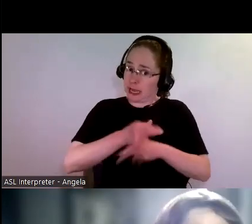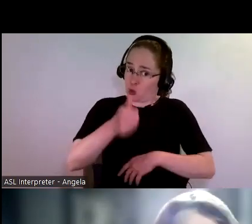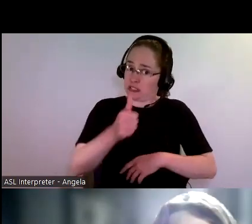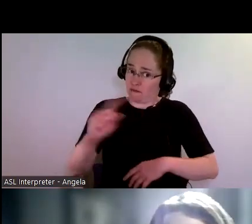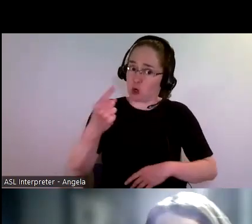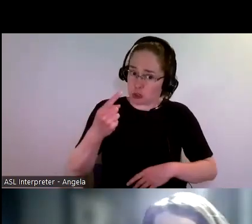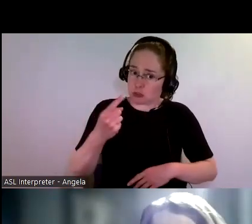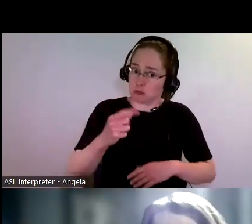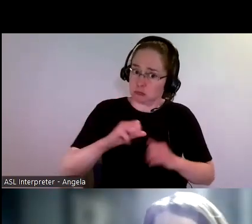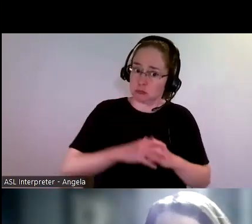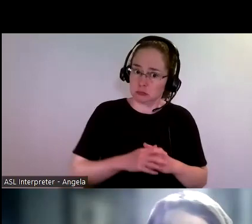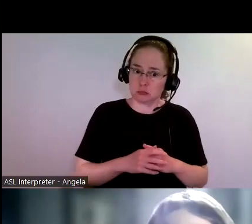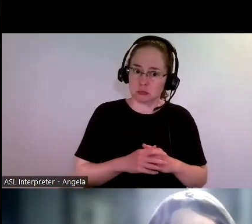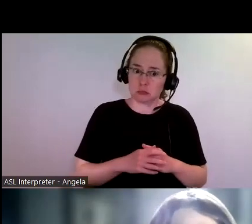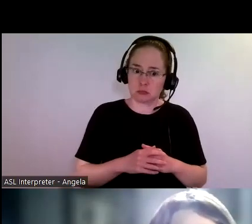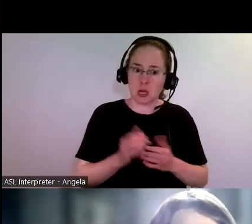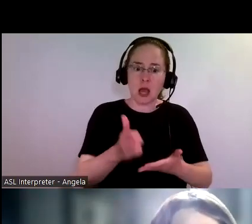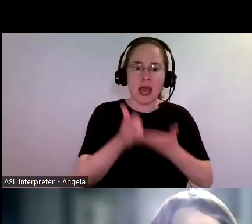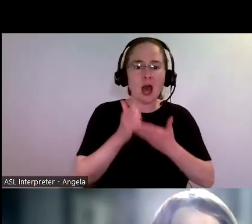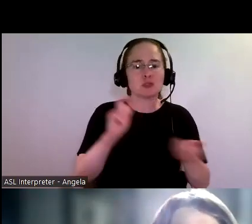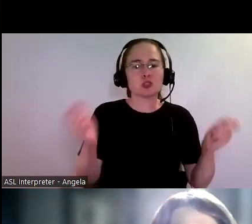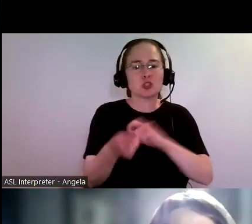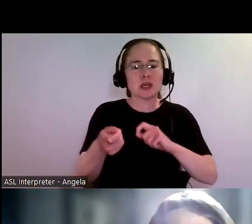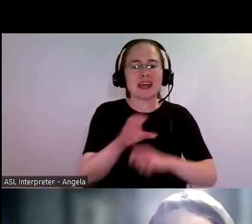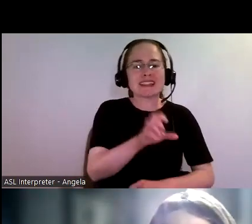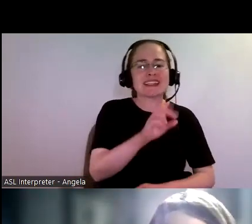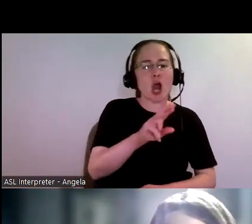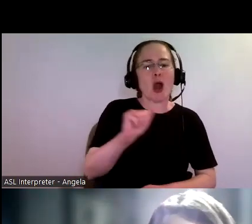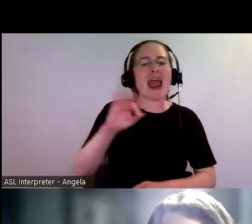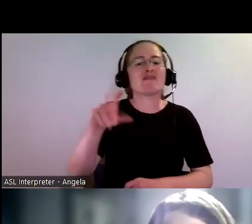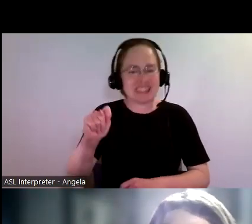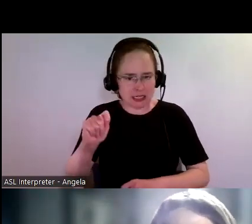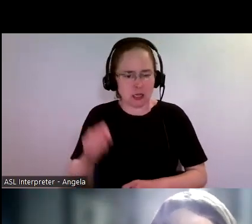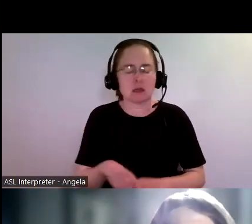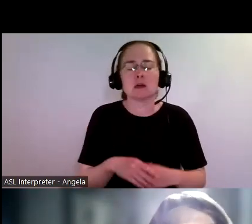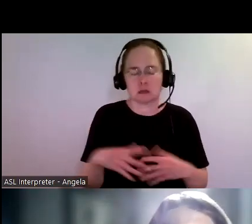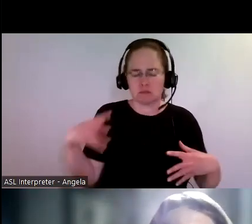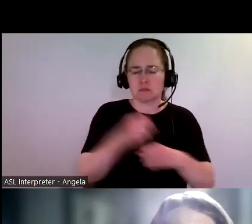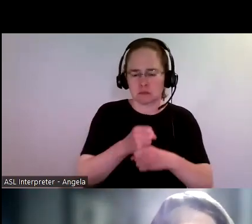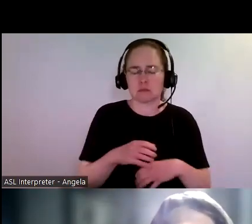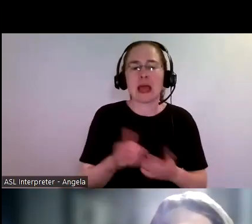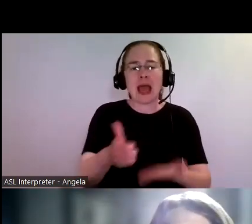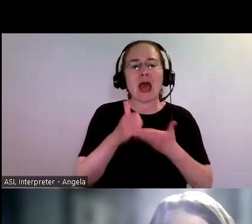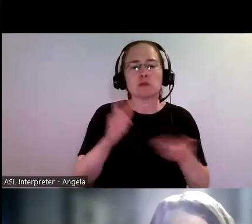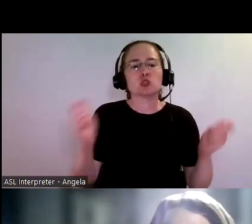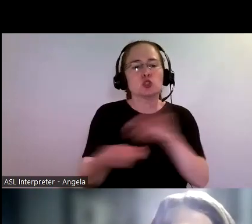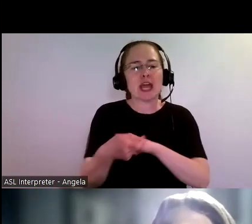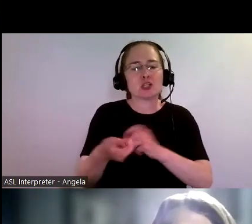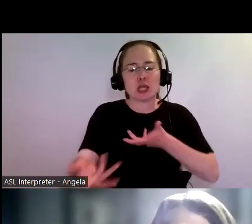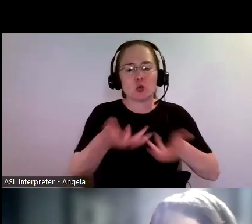first. And it helps us to change our interactions, CRAFT, CRAFT. It helps us to change